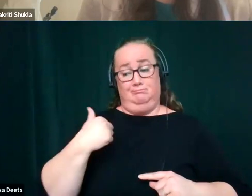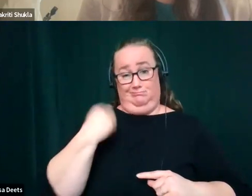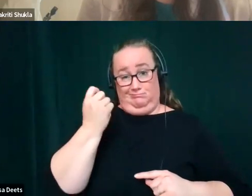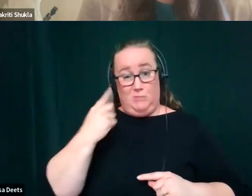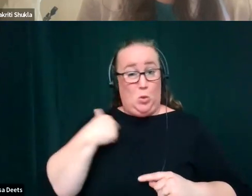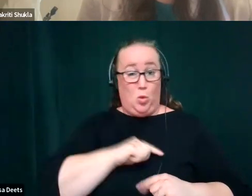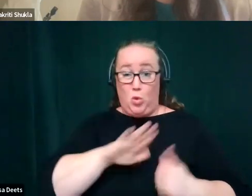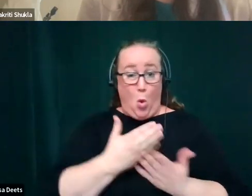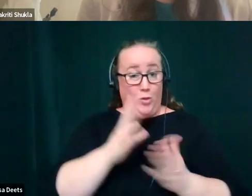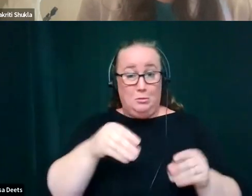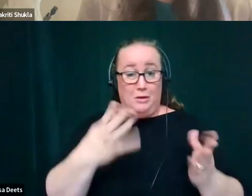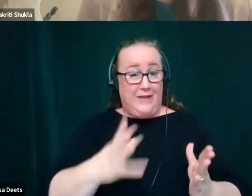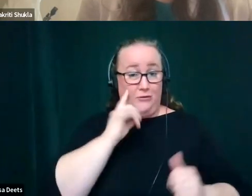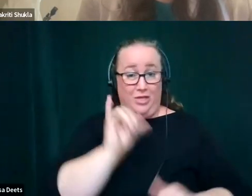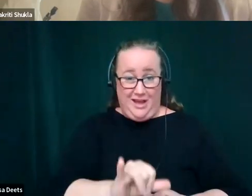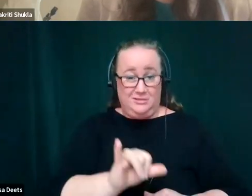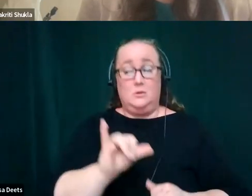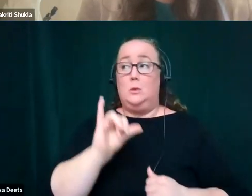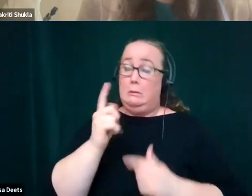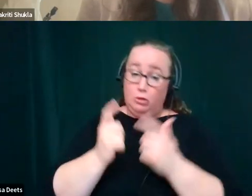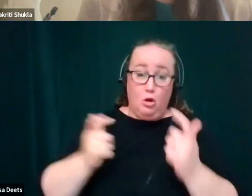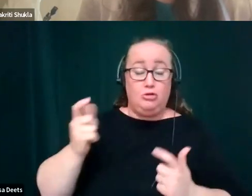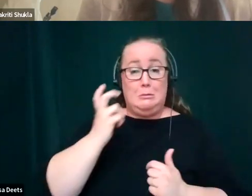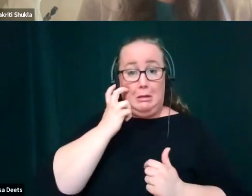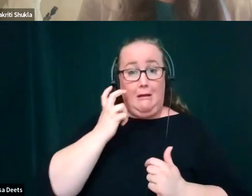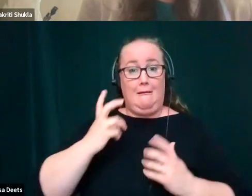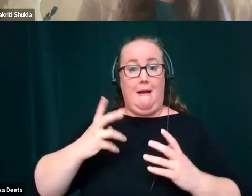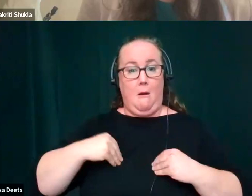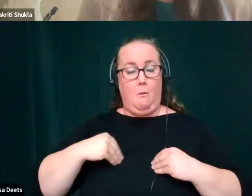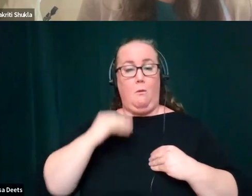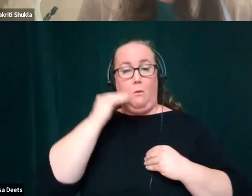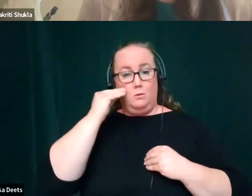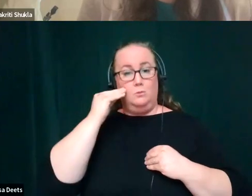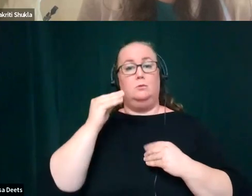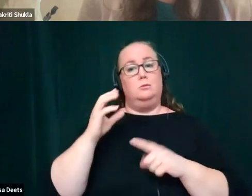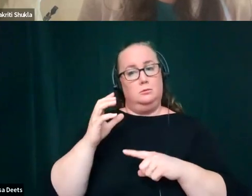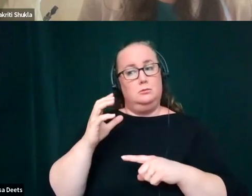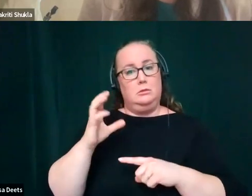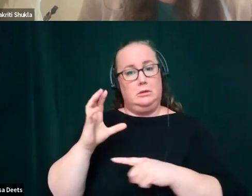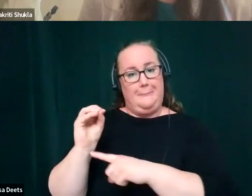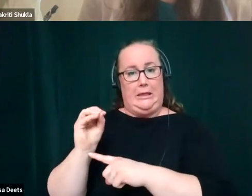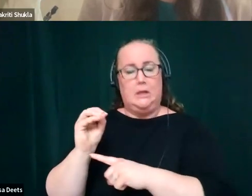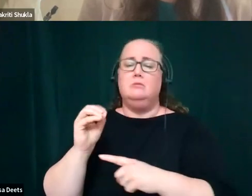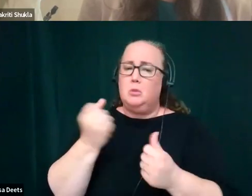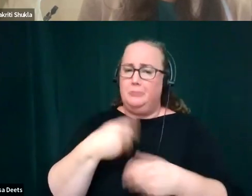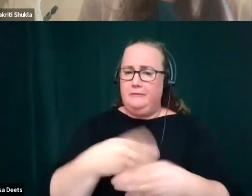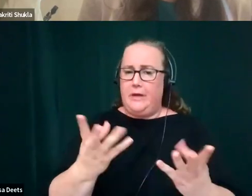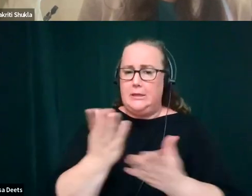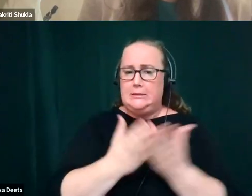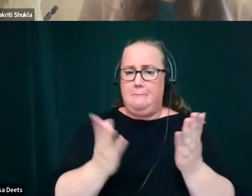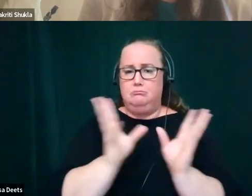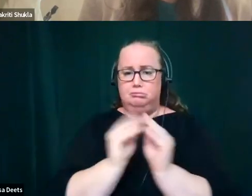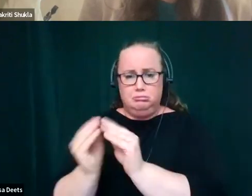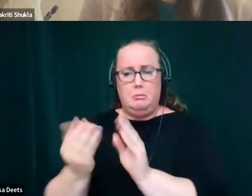its kind. We are the largest blind-owned healthcare company in the country. We have done a few of these webinars before on